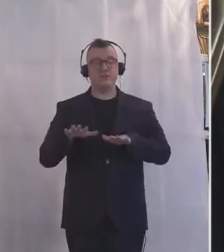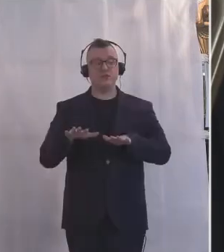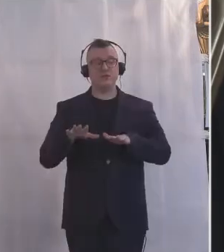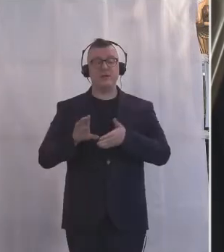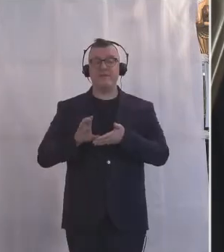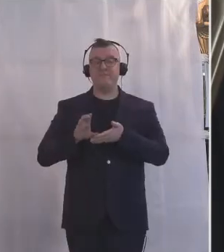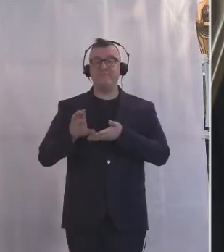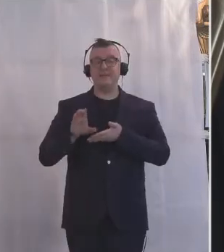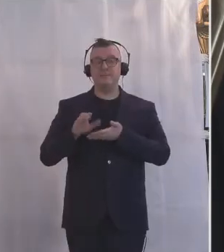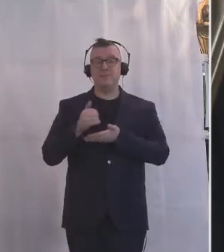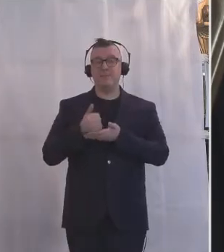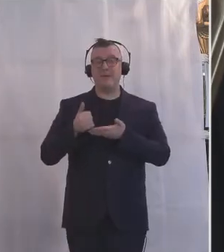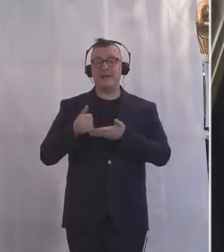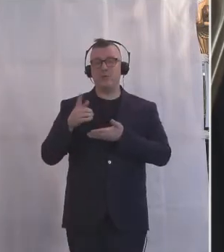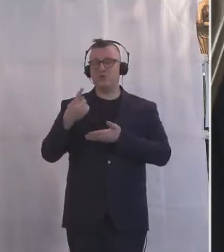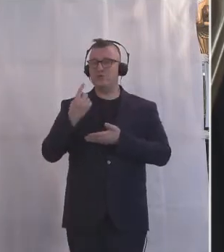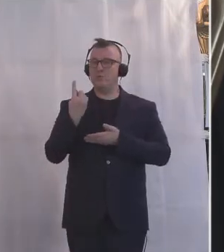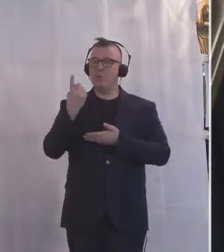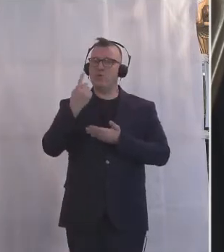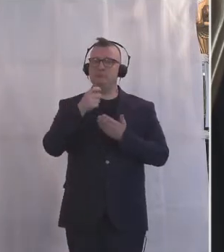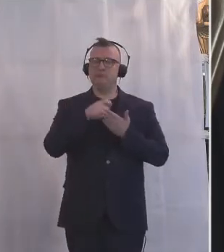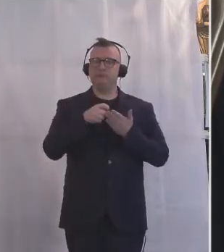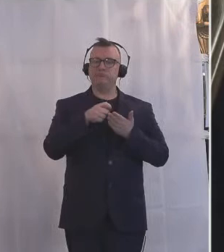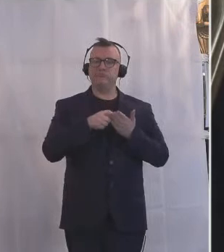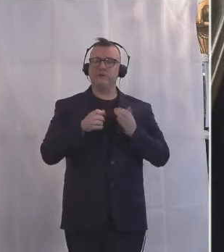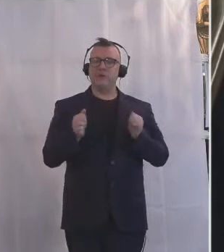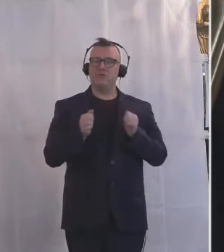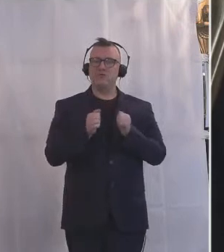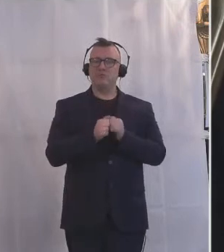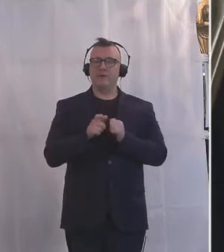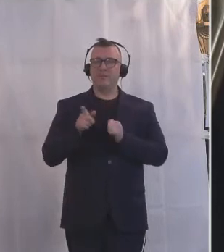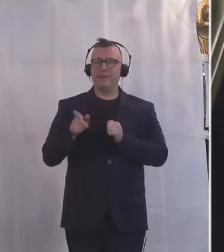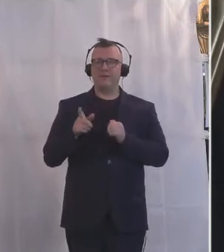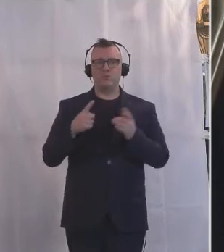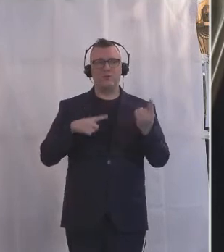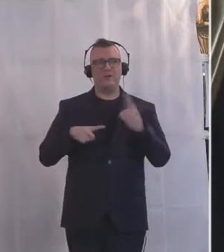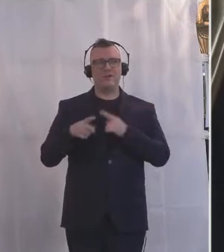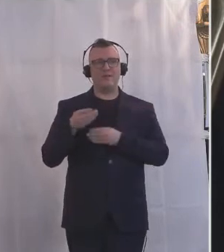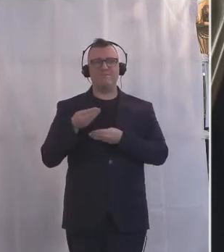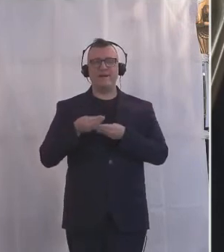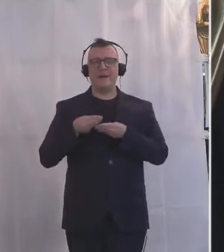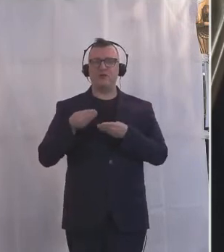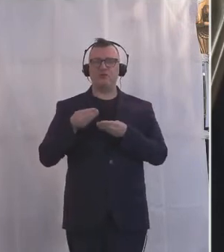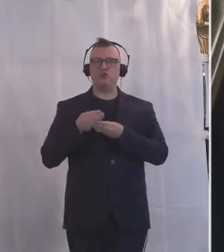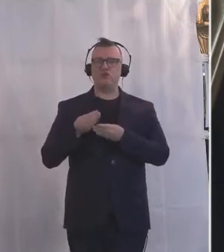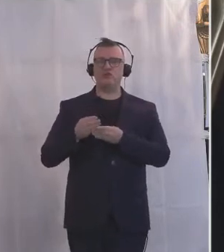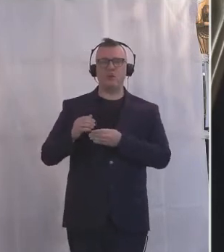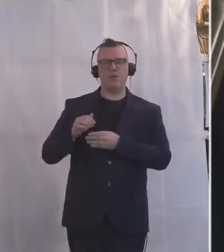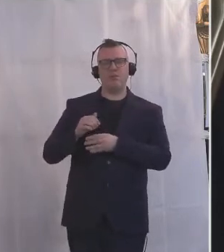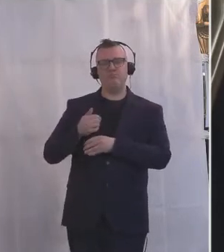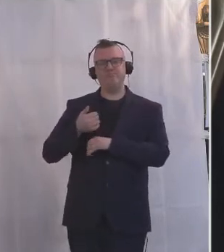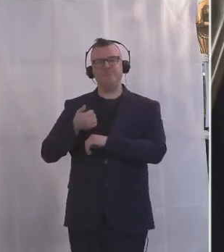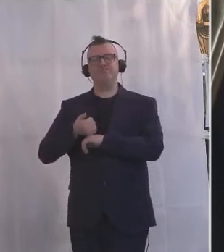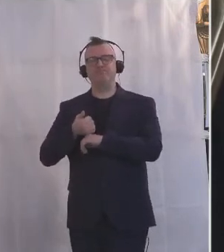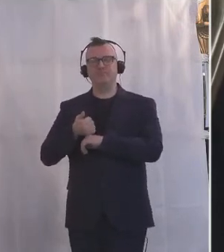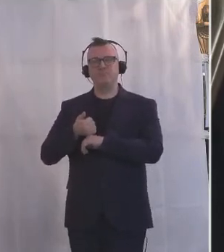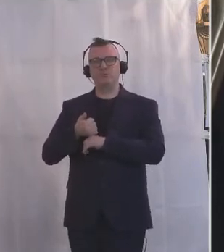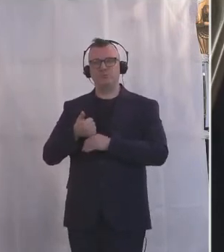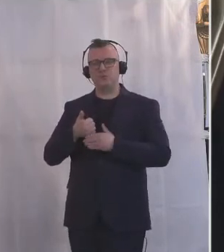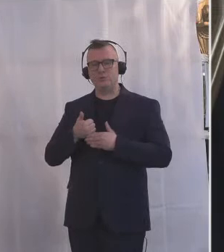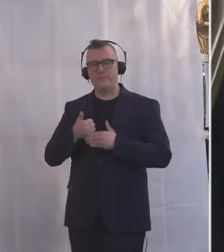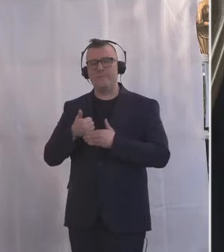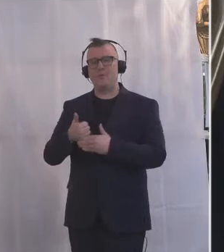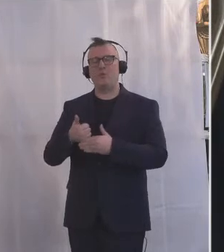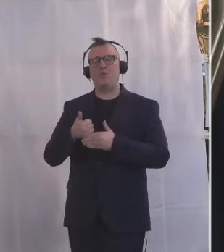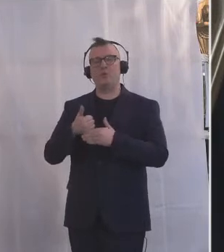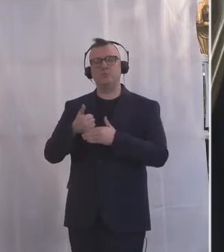to... Organisation, financial institutions sort of claimed to support female entrepreneurs. There's a very